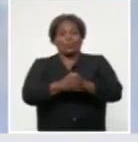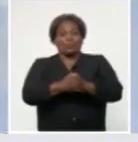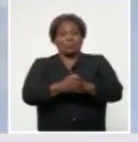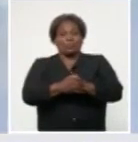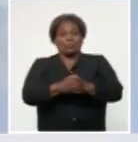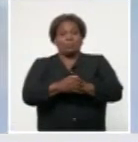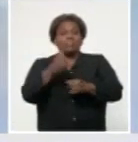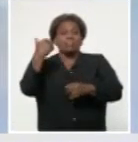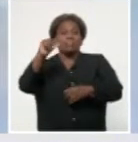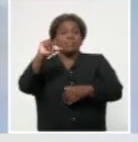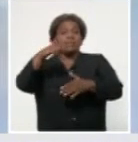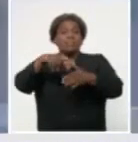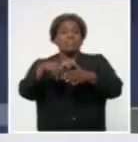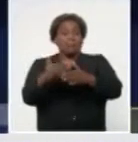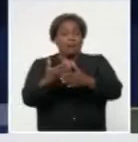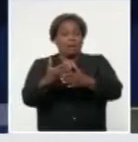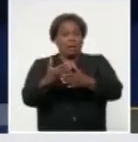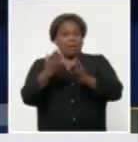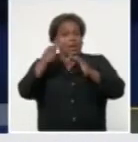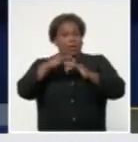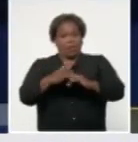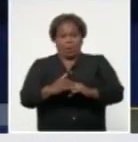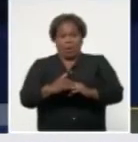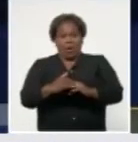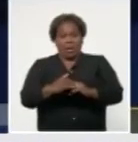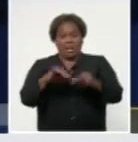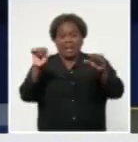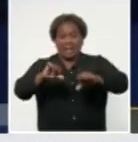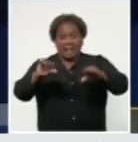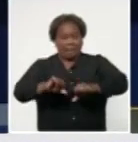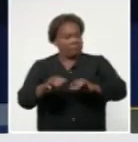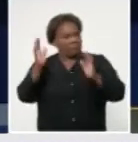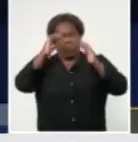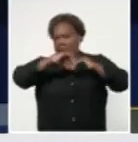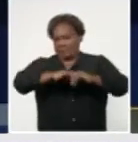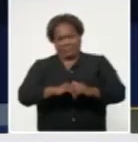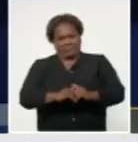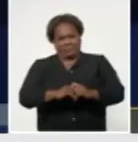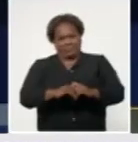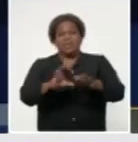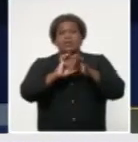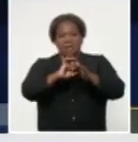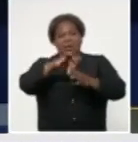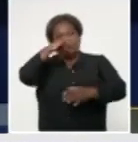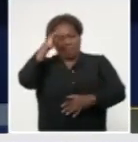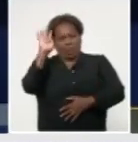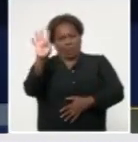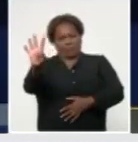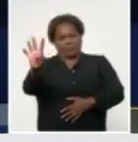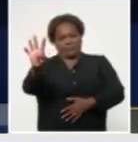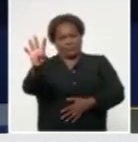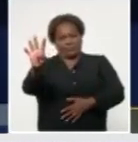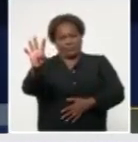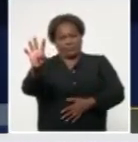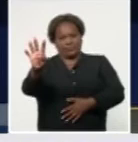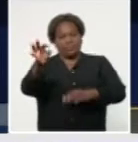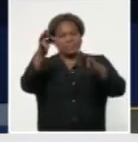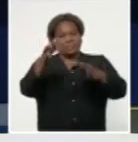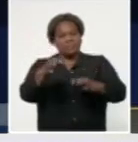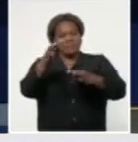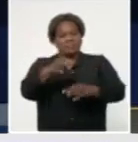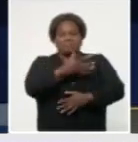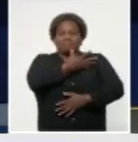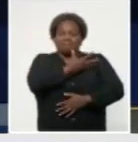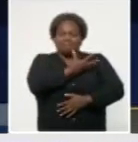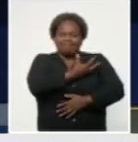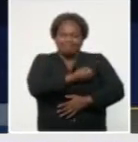people who have died in our country due to the disease in the pandemic. For 9th consecutive day, we have no fatalities,